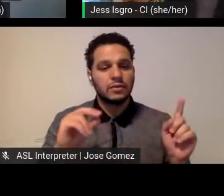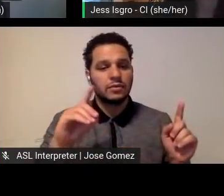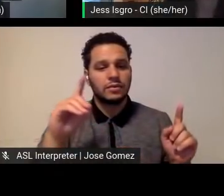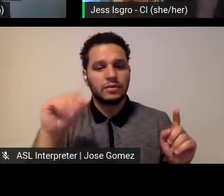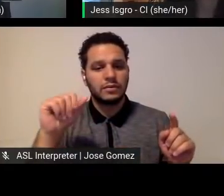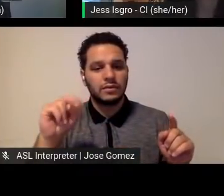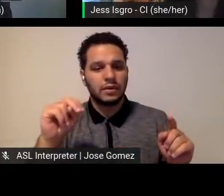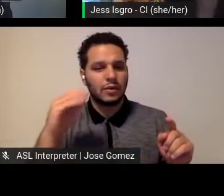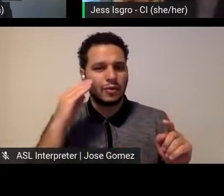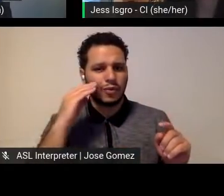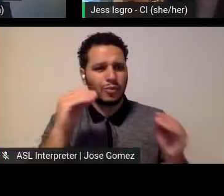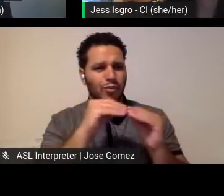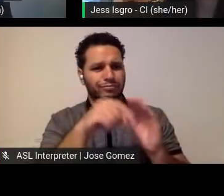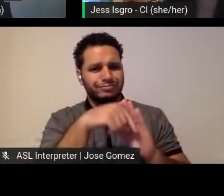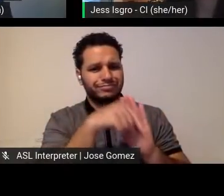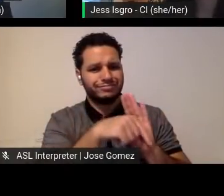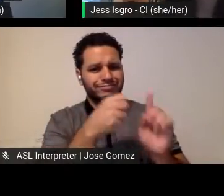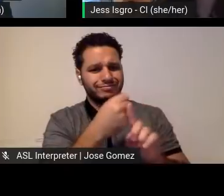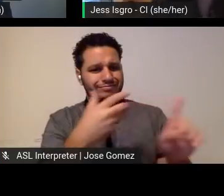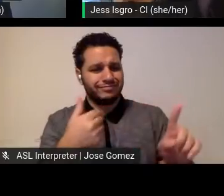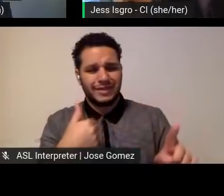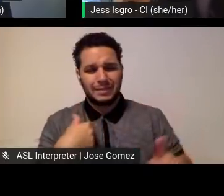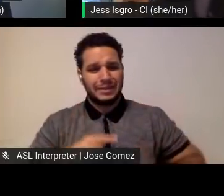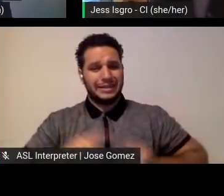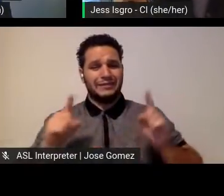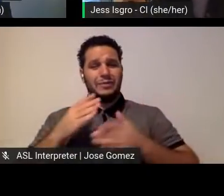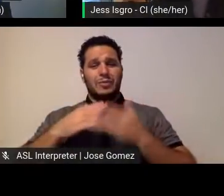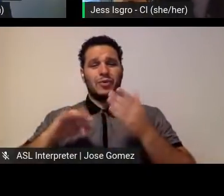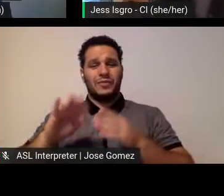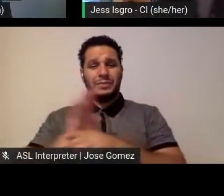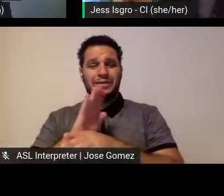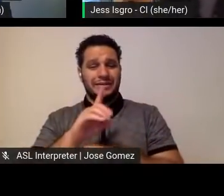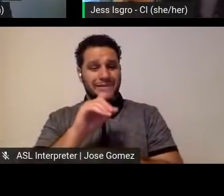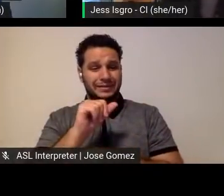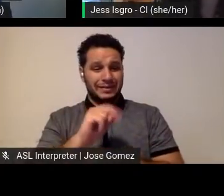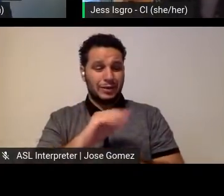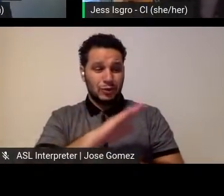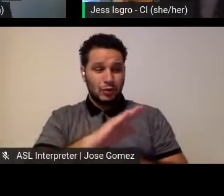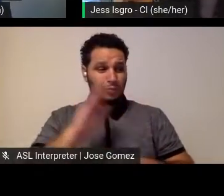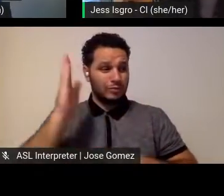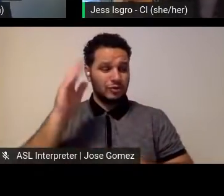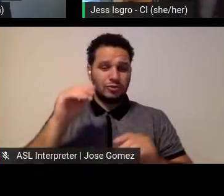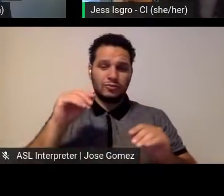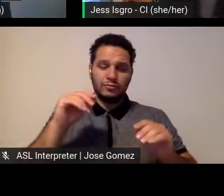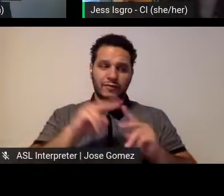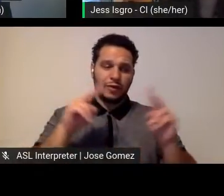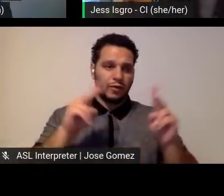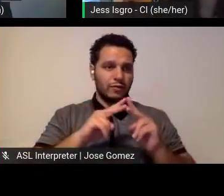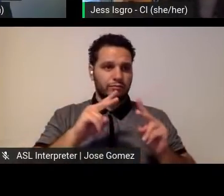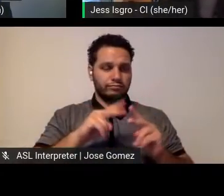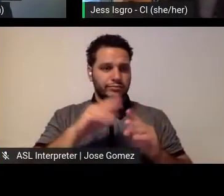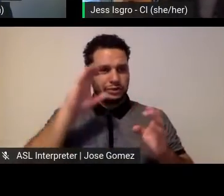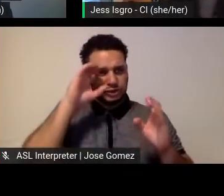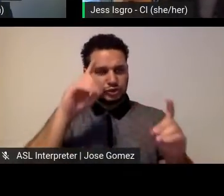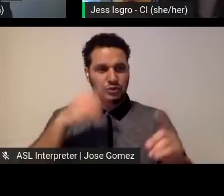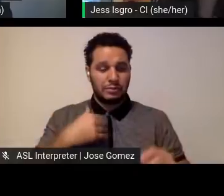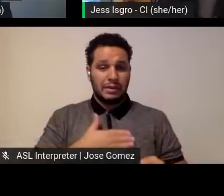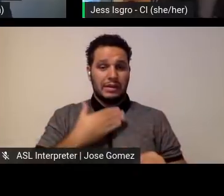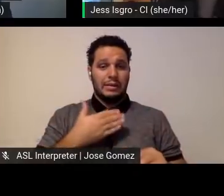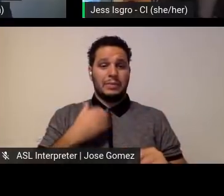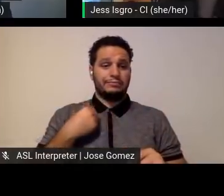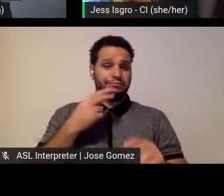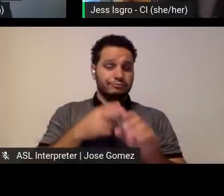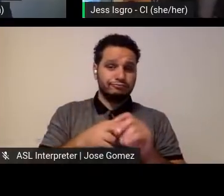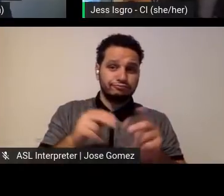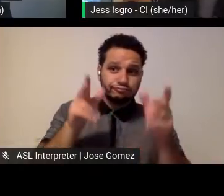this stuff than I have to focus on a totally different part of the business. Dan, your presentation was super, super educational. I'm glad I could just steal the shape